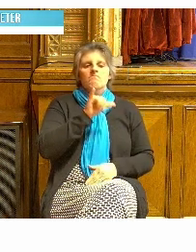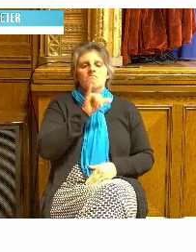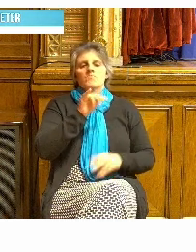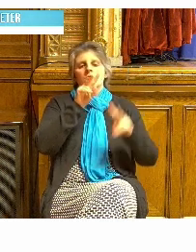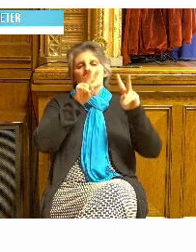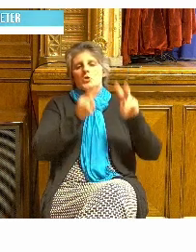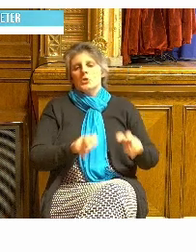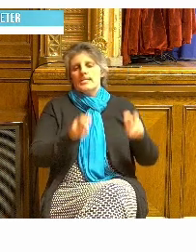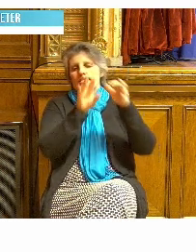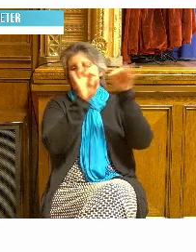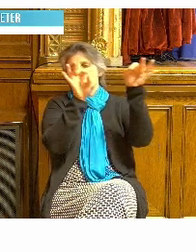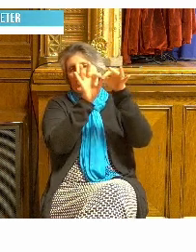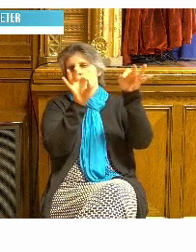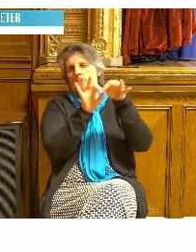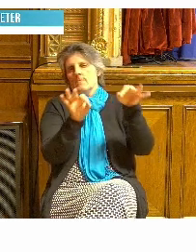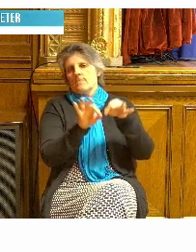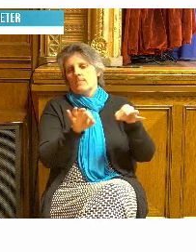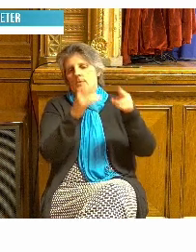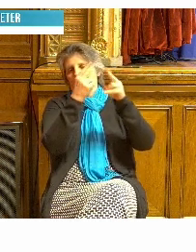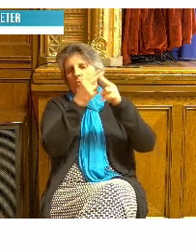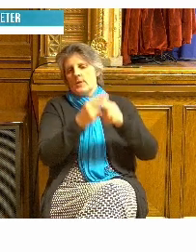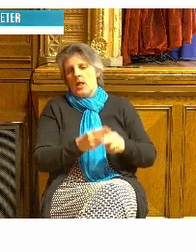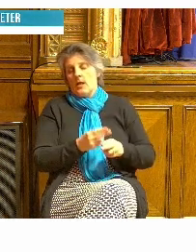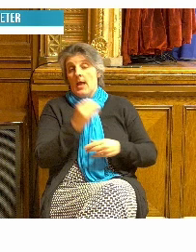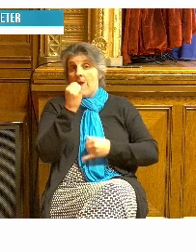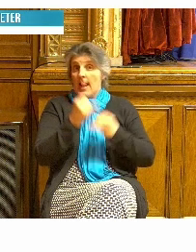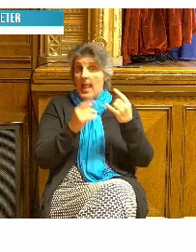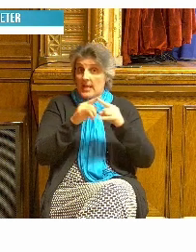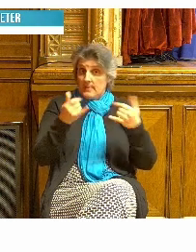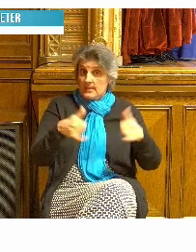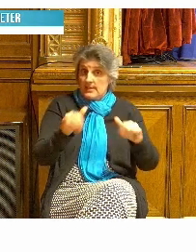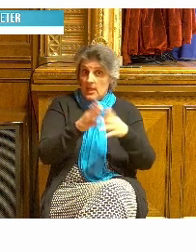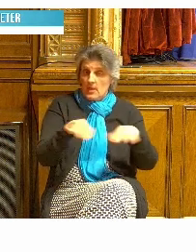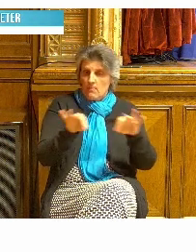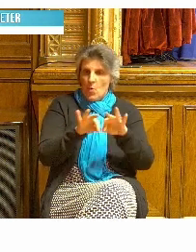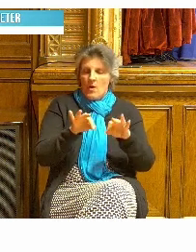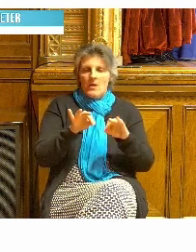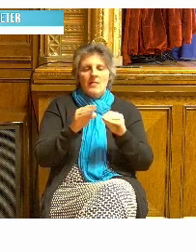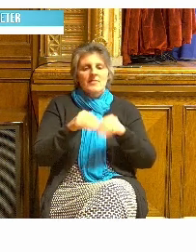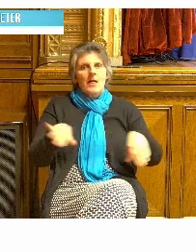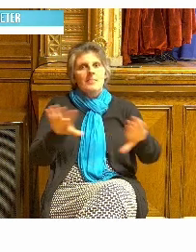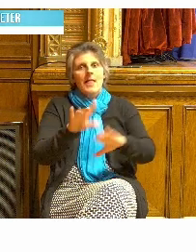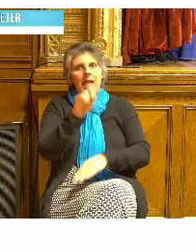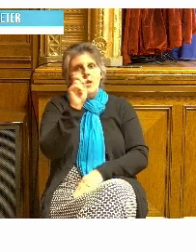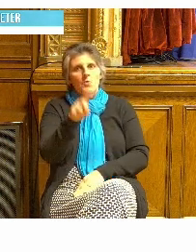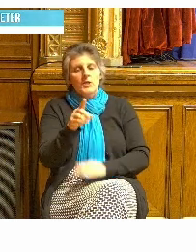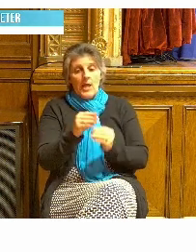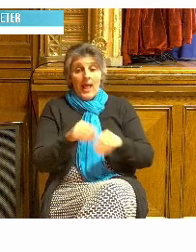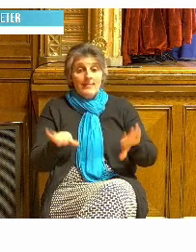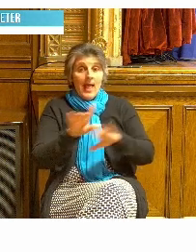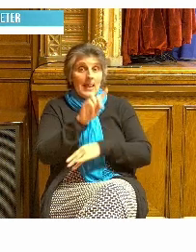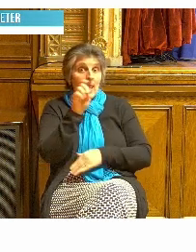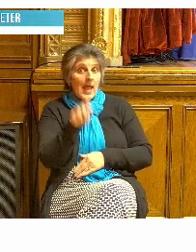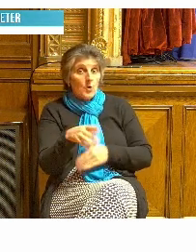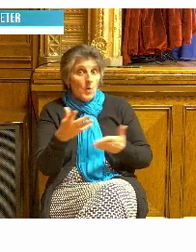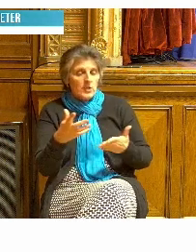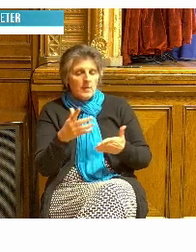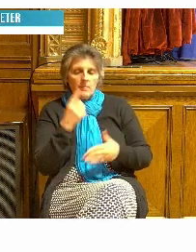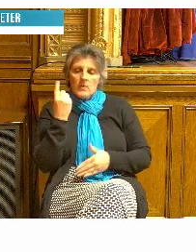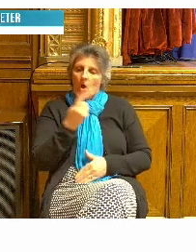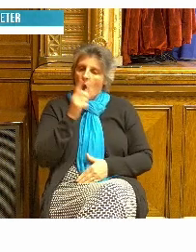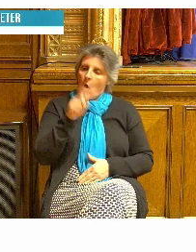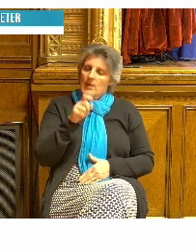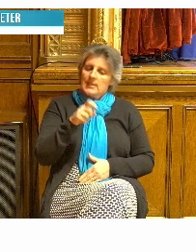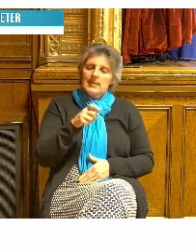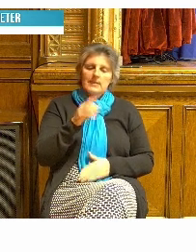these terminologies. Then last but not least, the land question. And the land question always needs